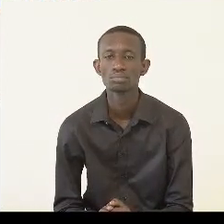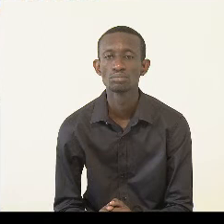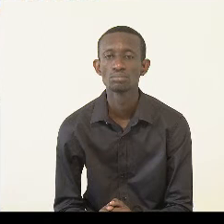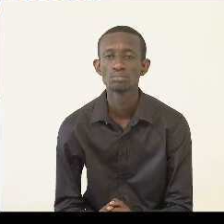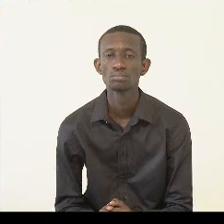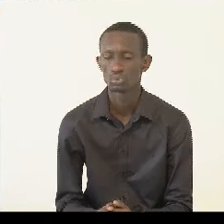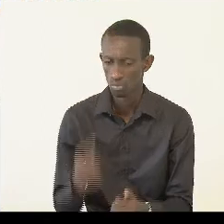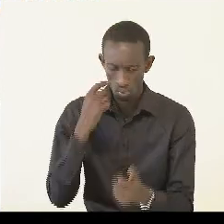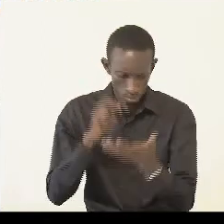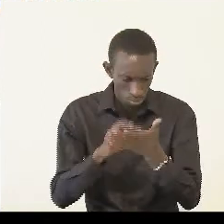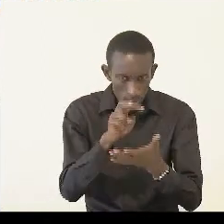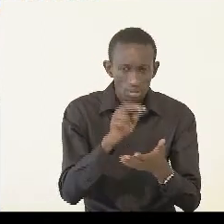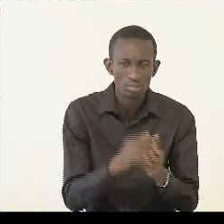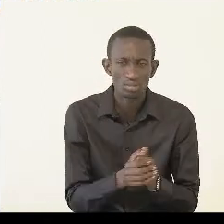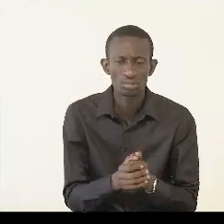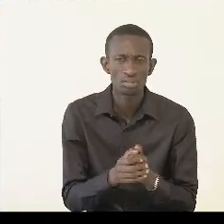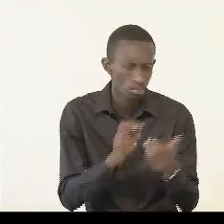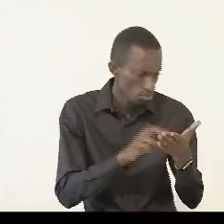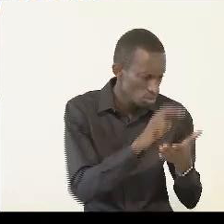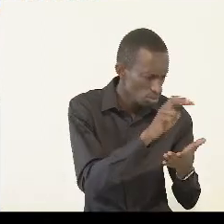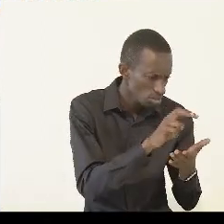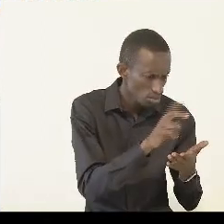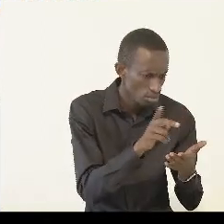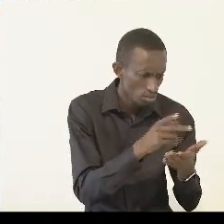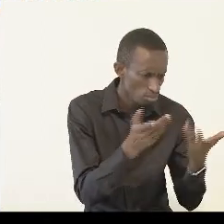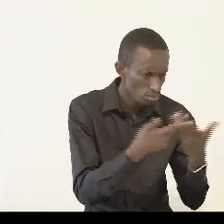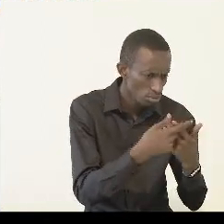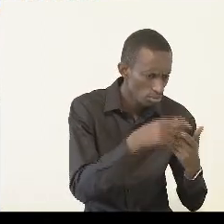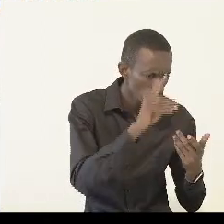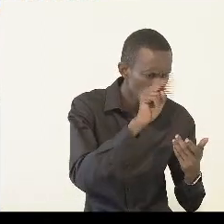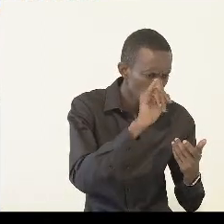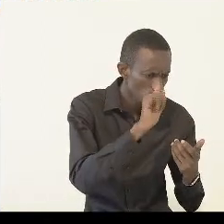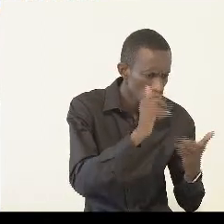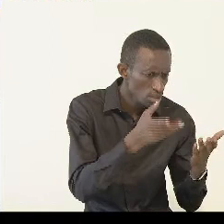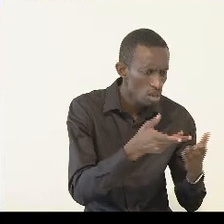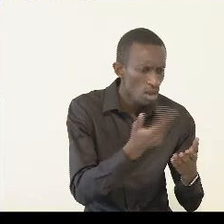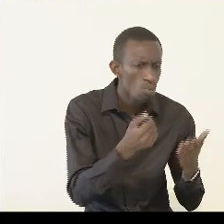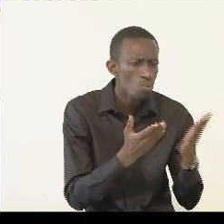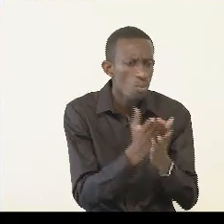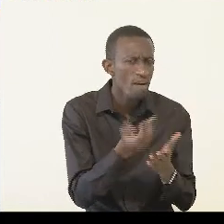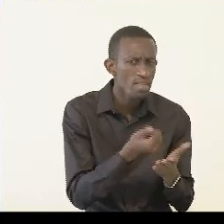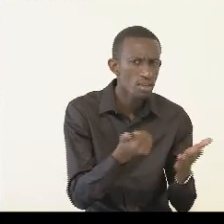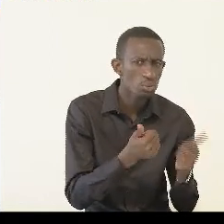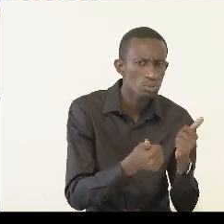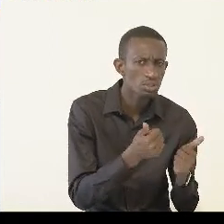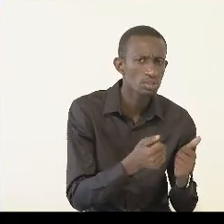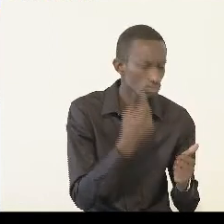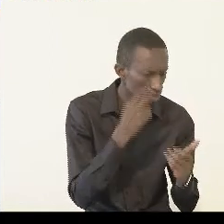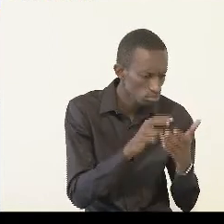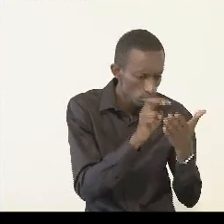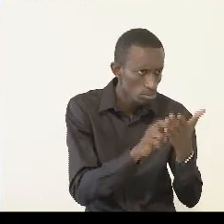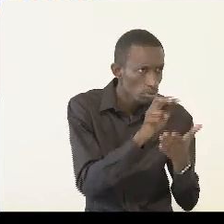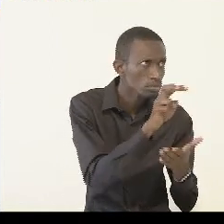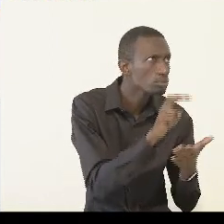So I now check around. Are they referring to DNA? What exactly do we have? So we check.